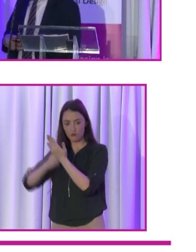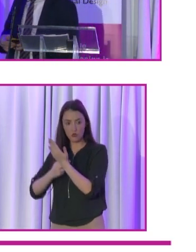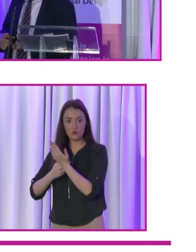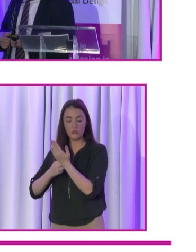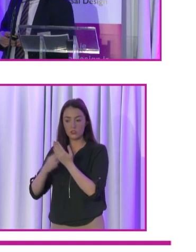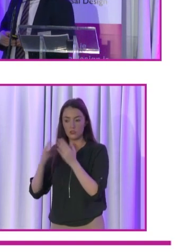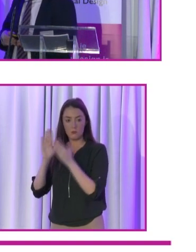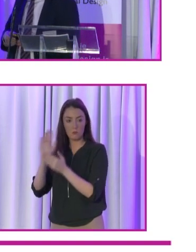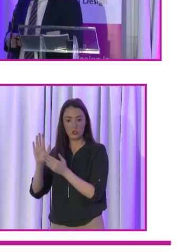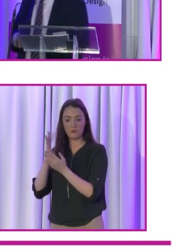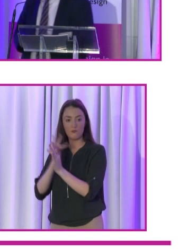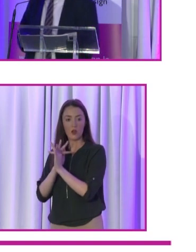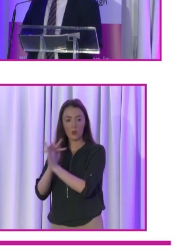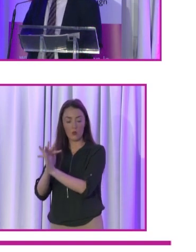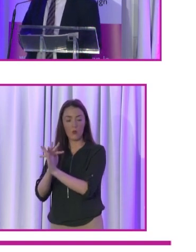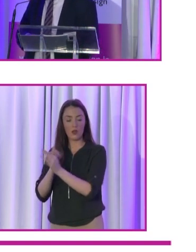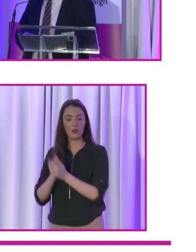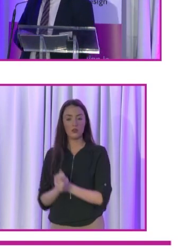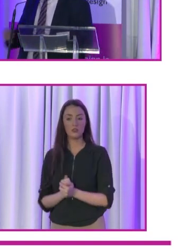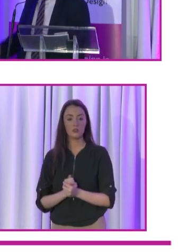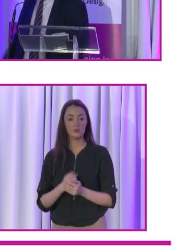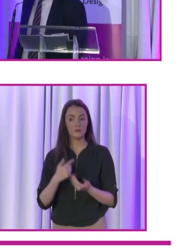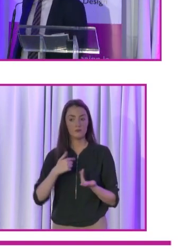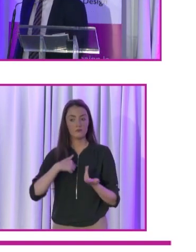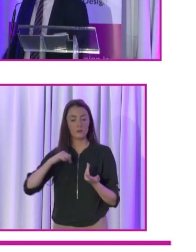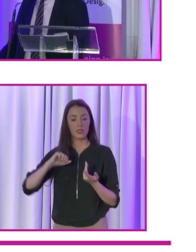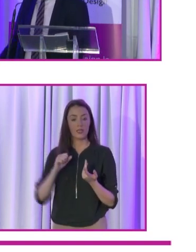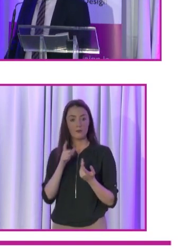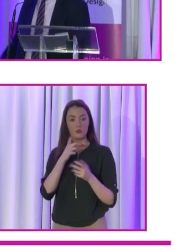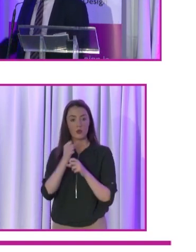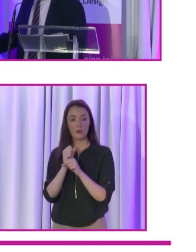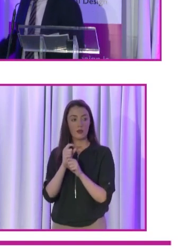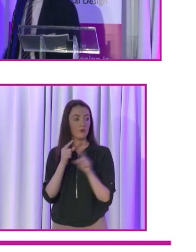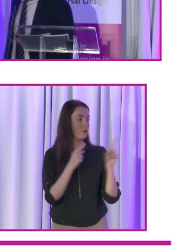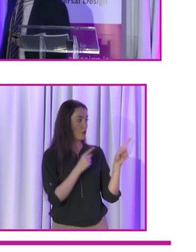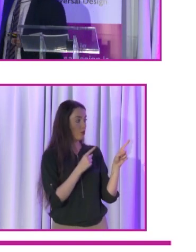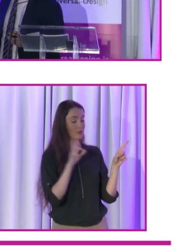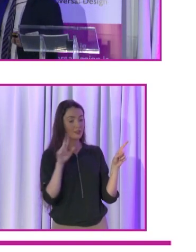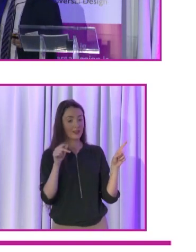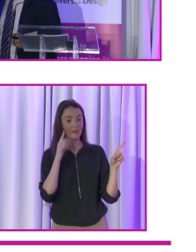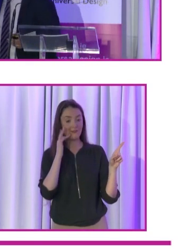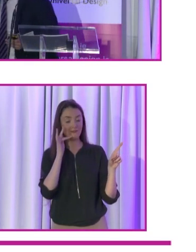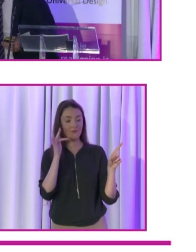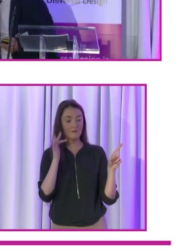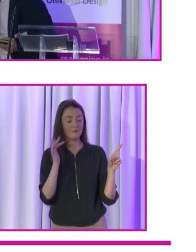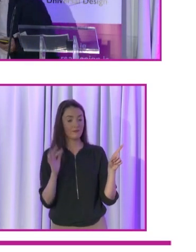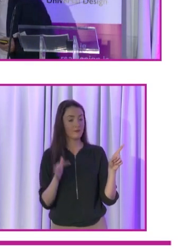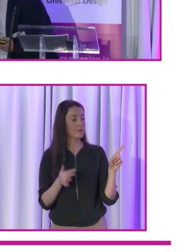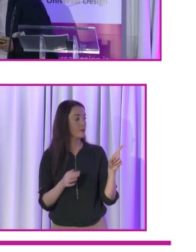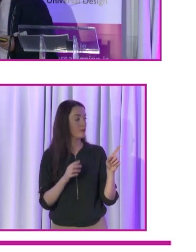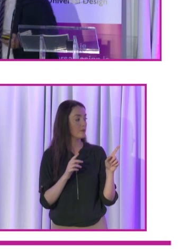requirements. So yeah, I will just keep those bits that you can find